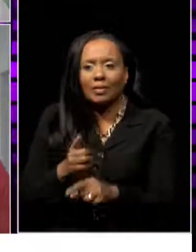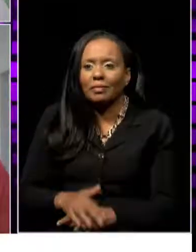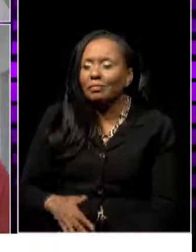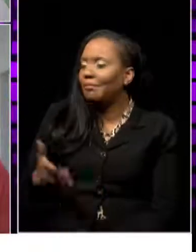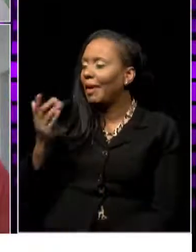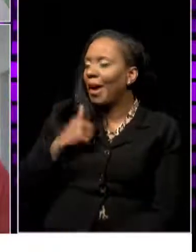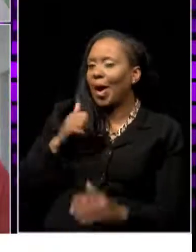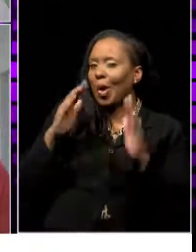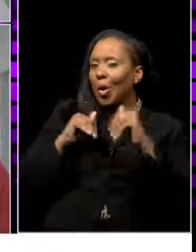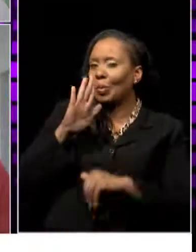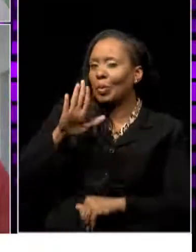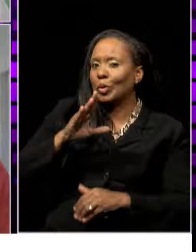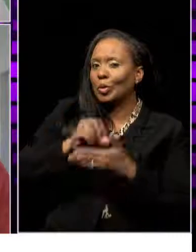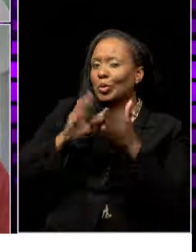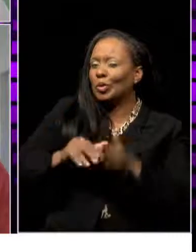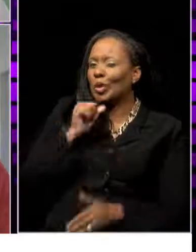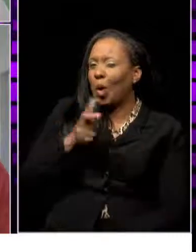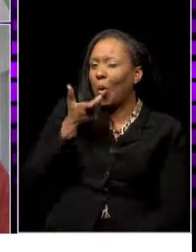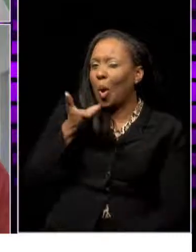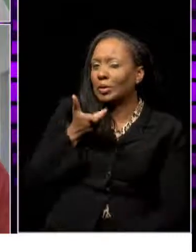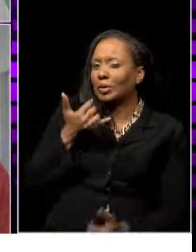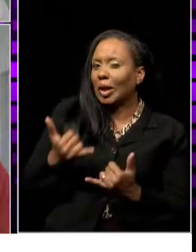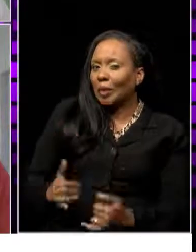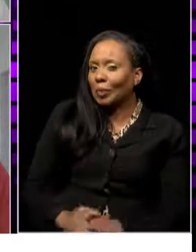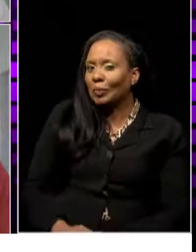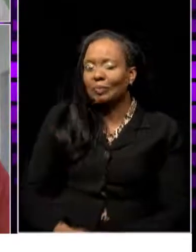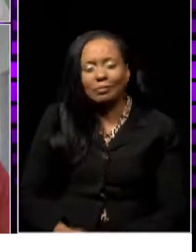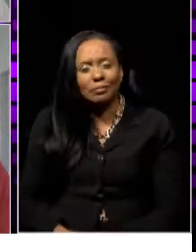you. Miss Ferguson?